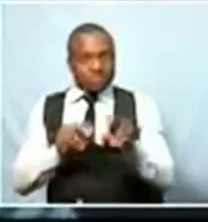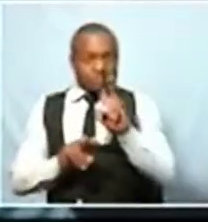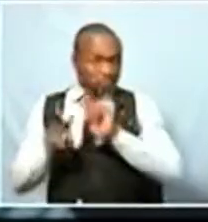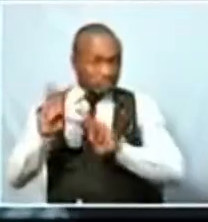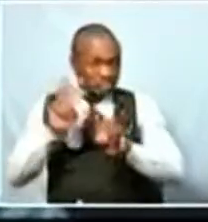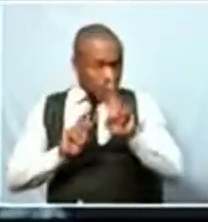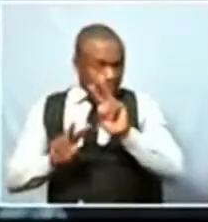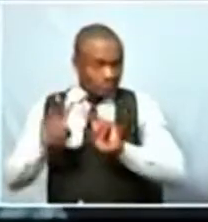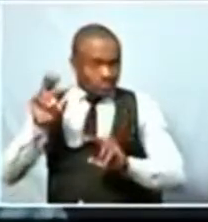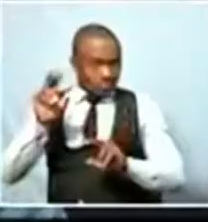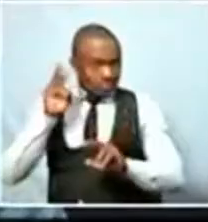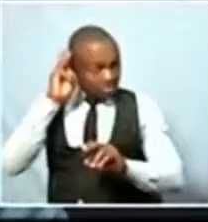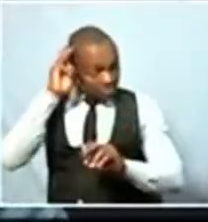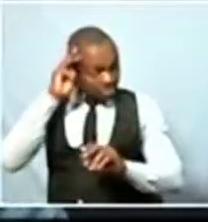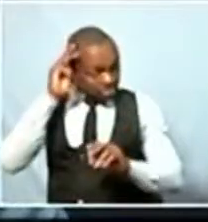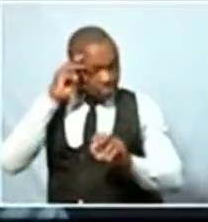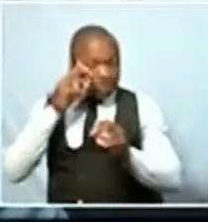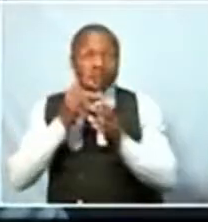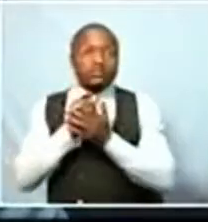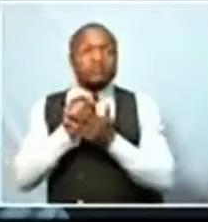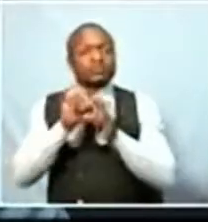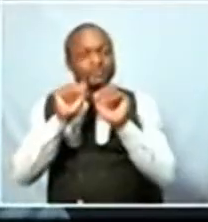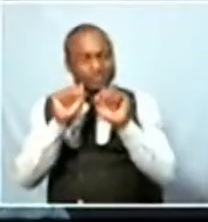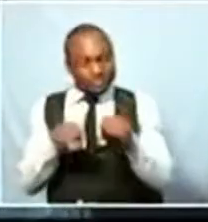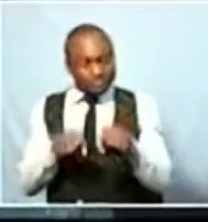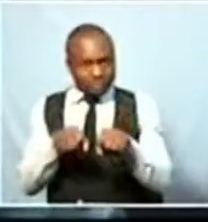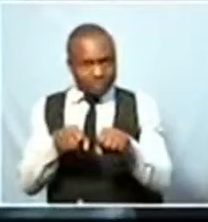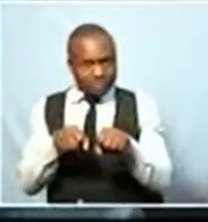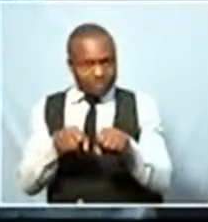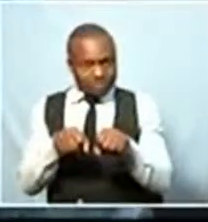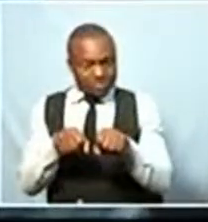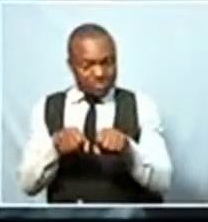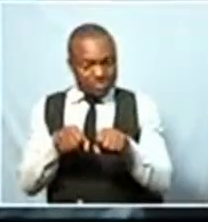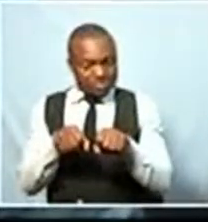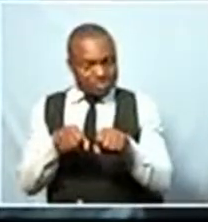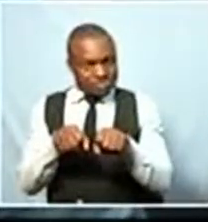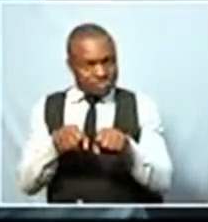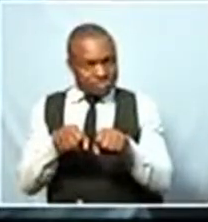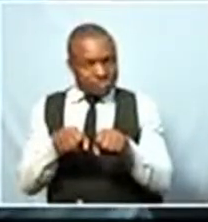of Finance, so that you can